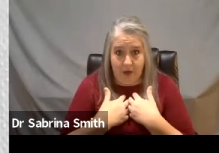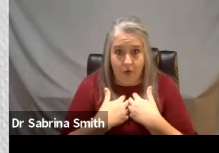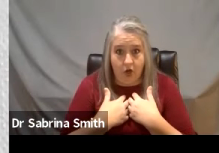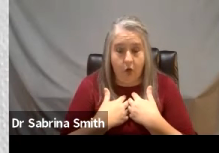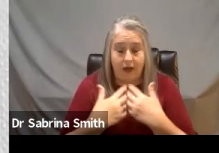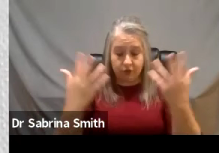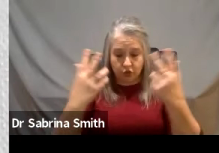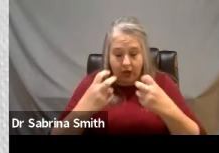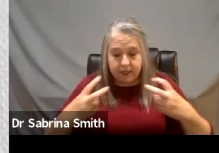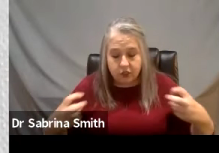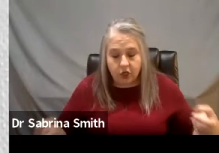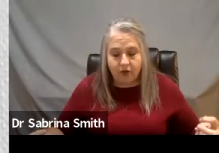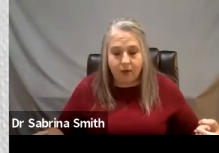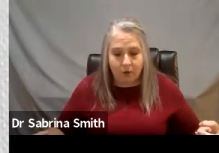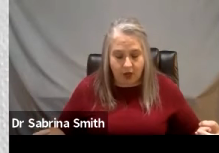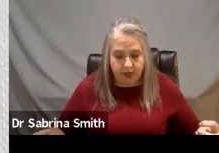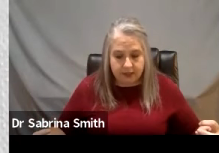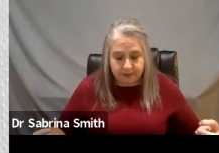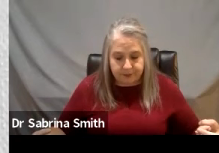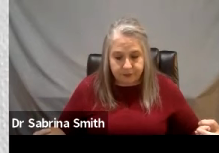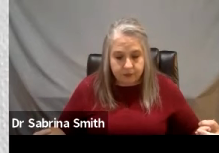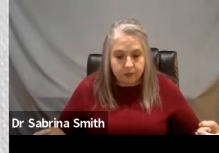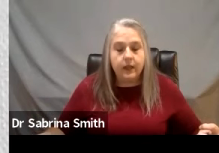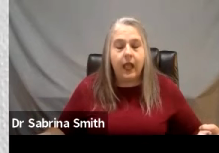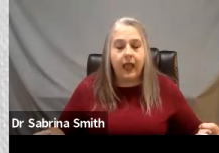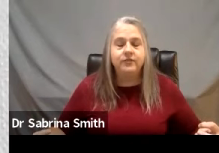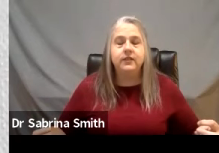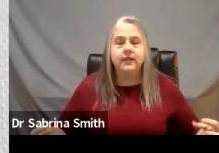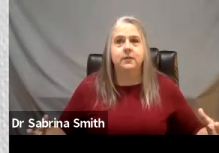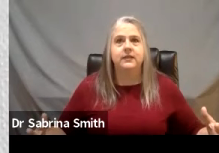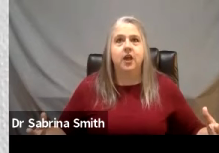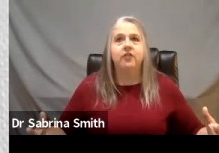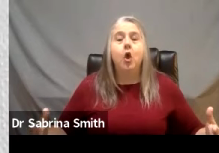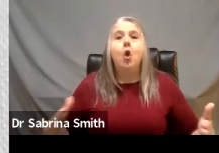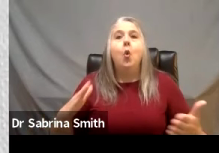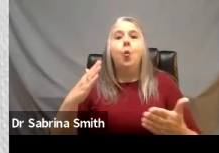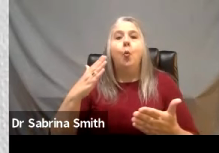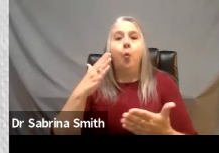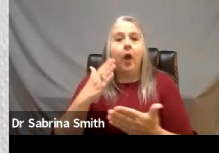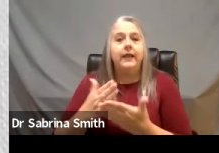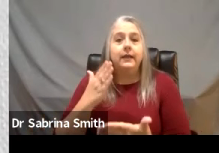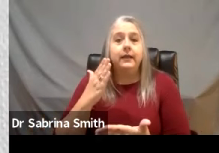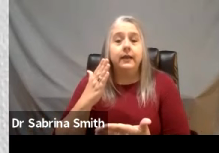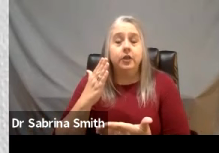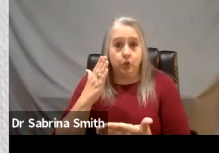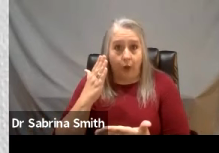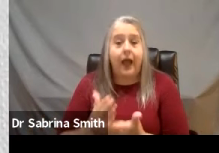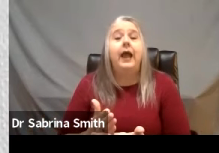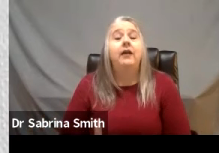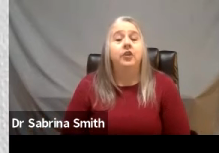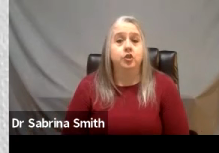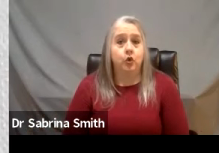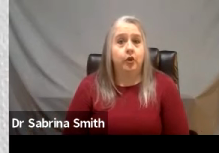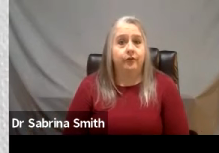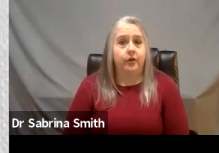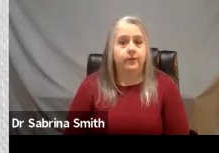analyzing my work or when I'm trying to look over my product, I have to think to myself, what do I